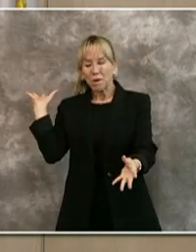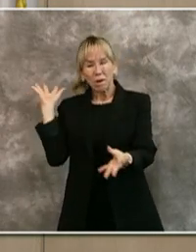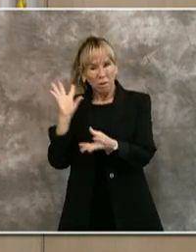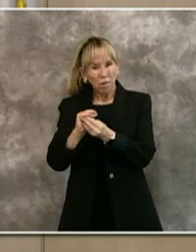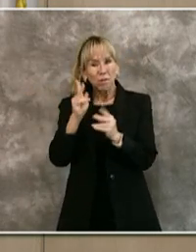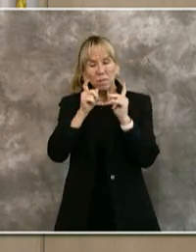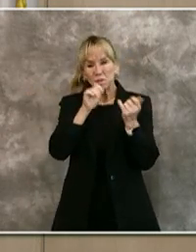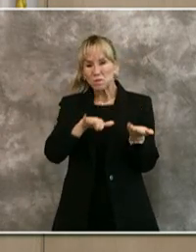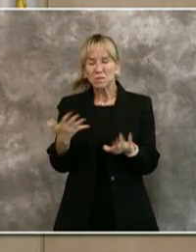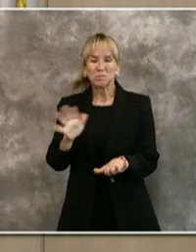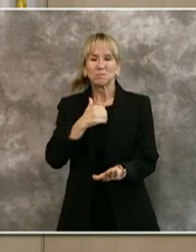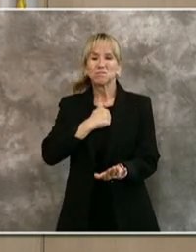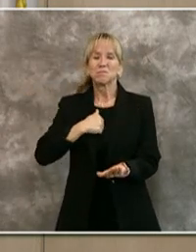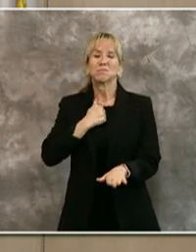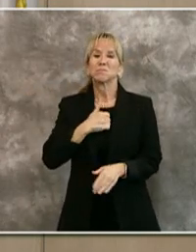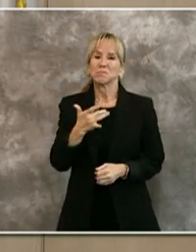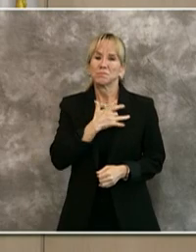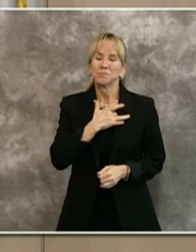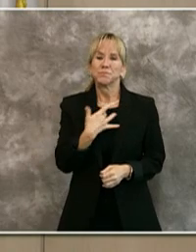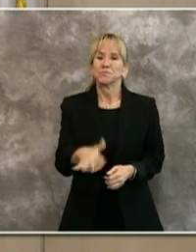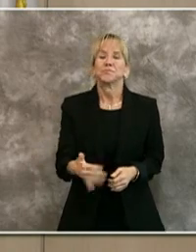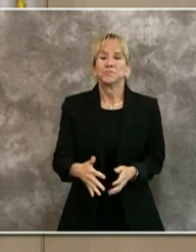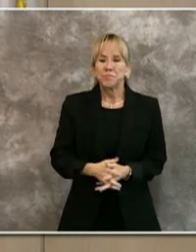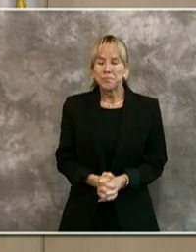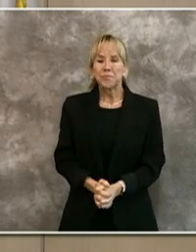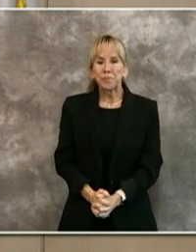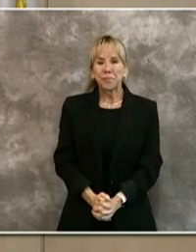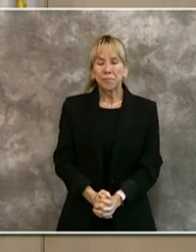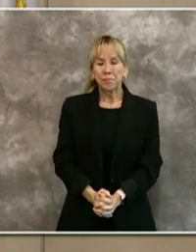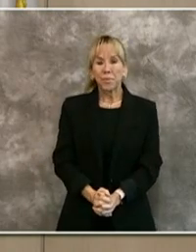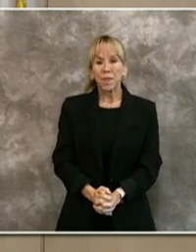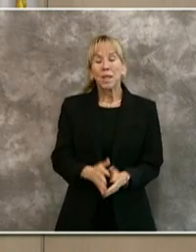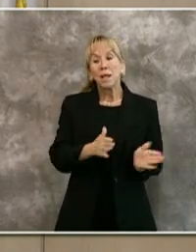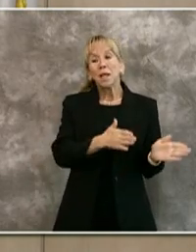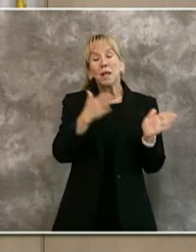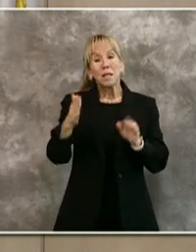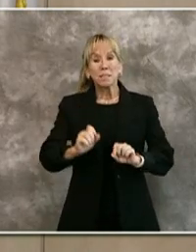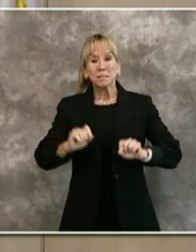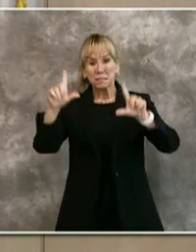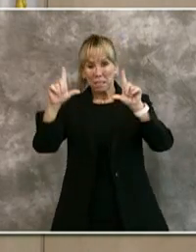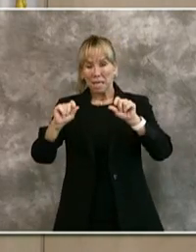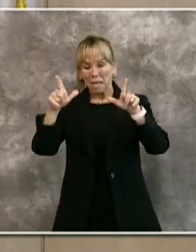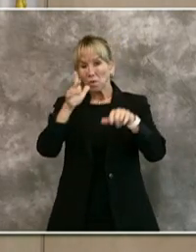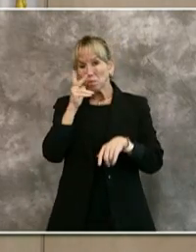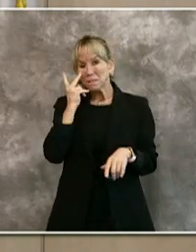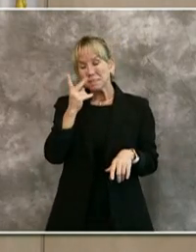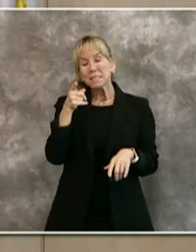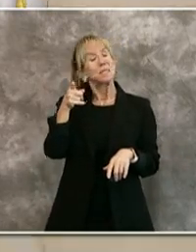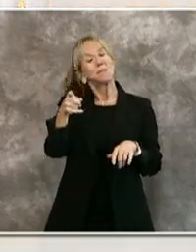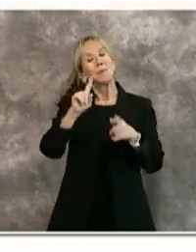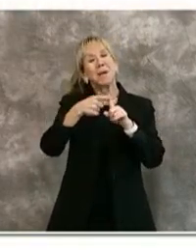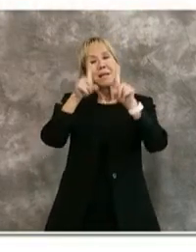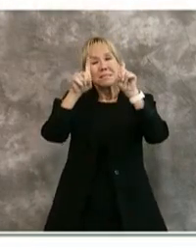succumbed to COVID-19. The next series of slides show data related to tests,